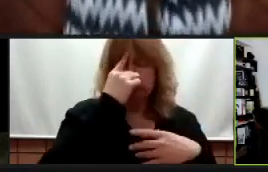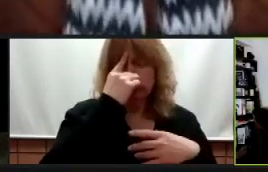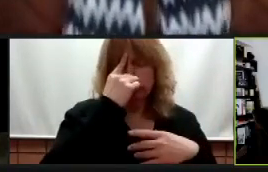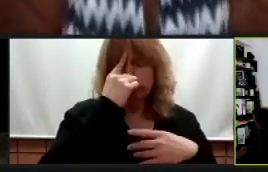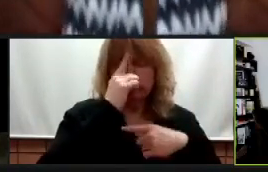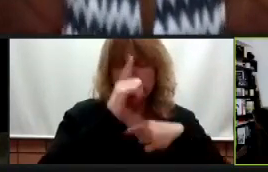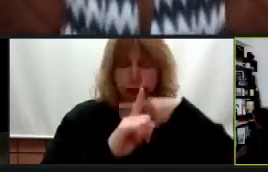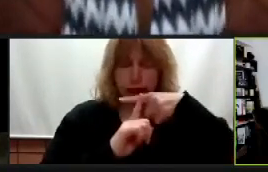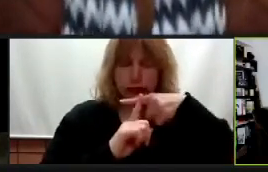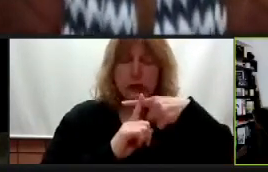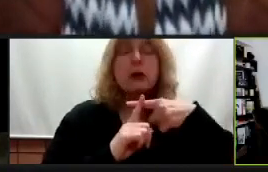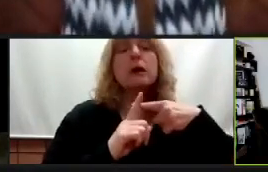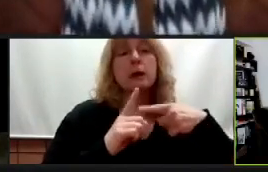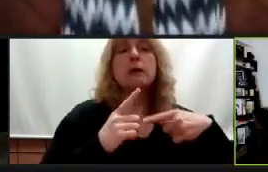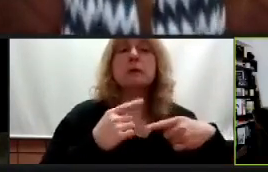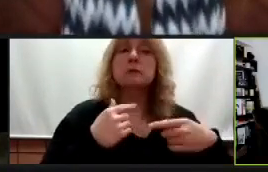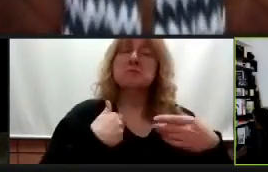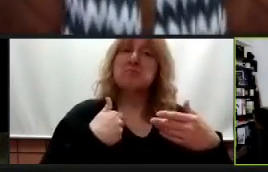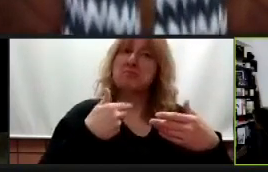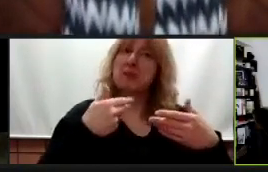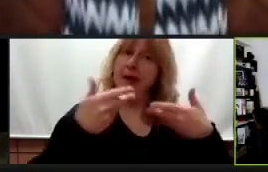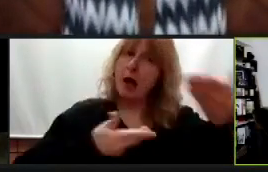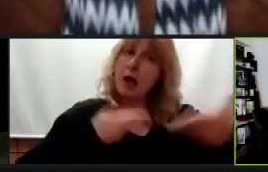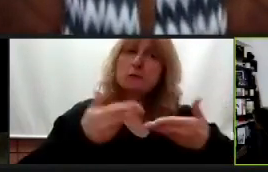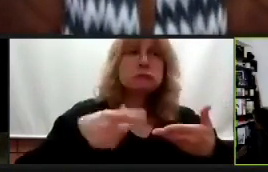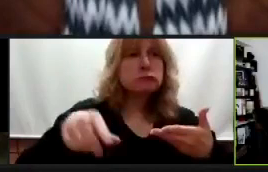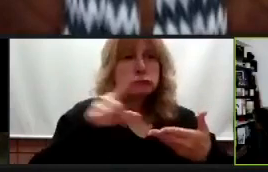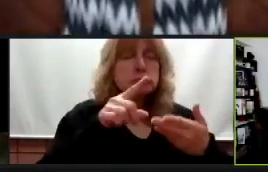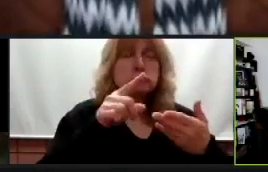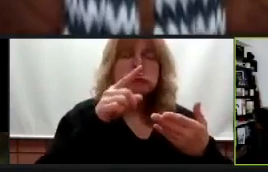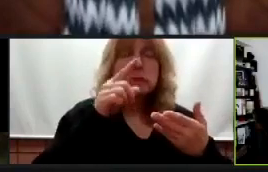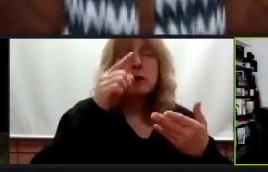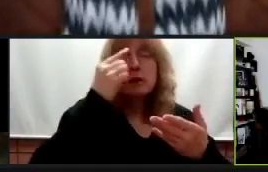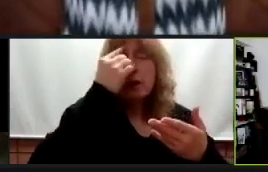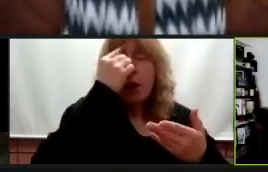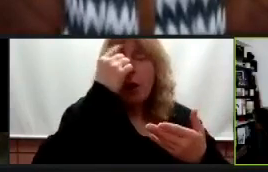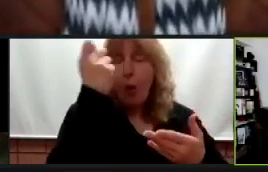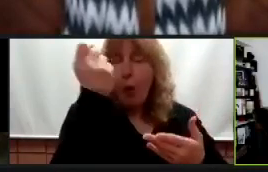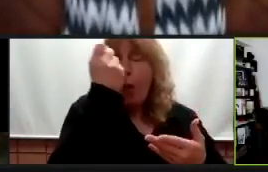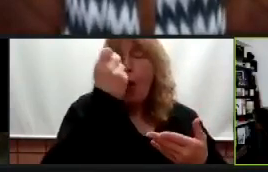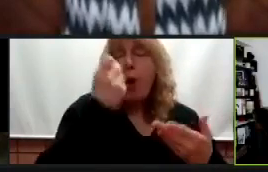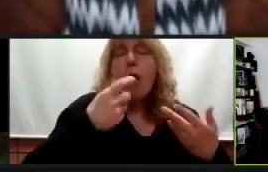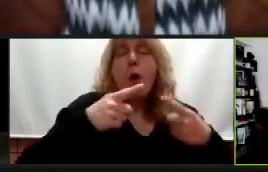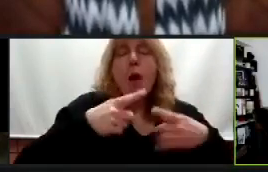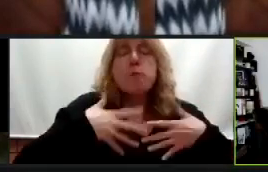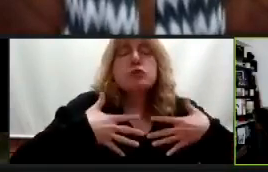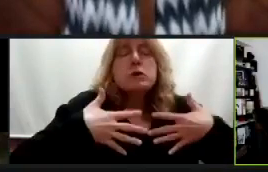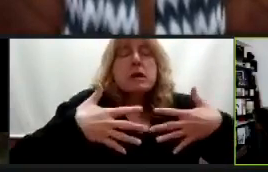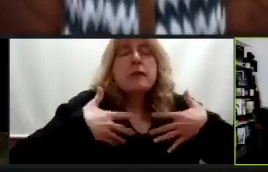open your arms wide to the side, and as you're breathing in, take in that thought, I am.